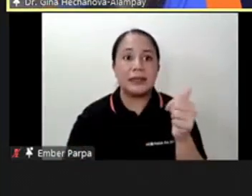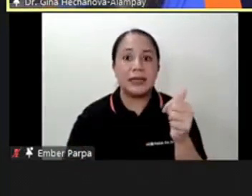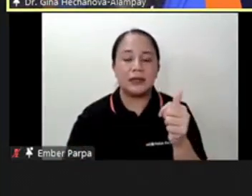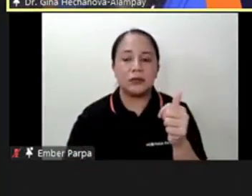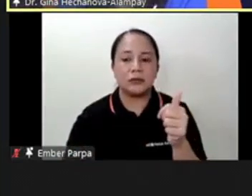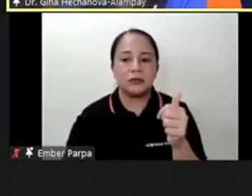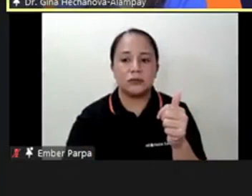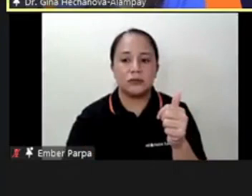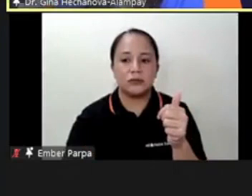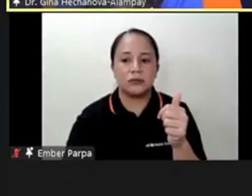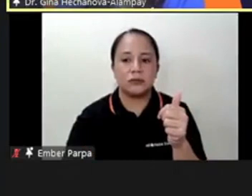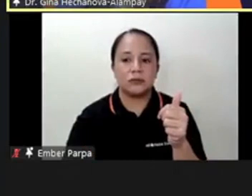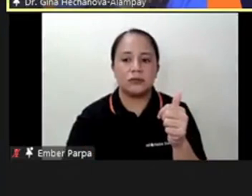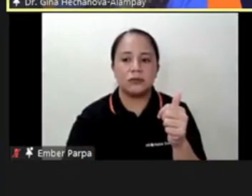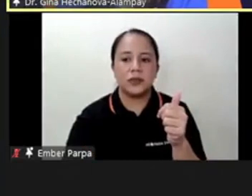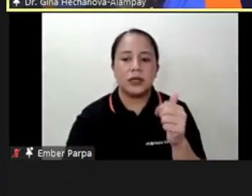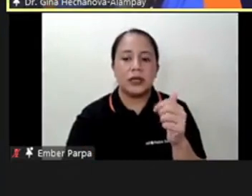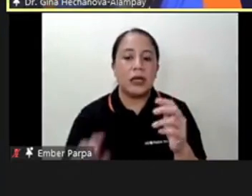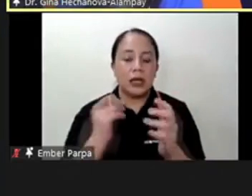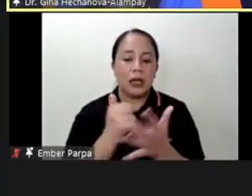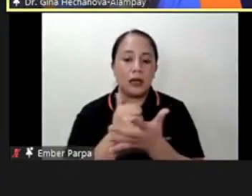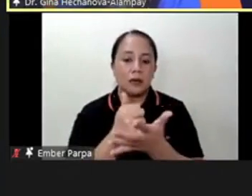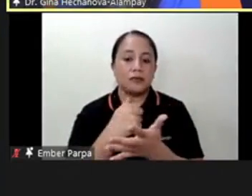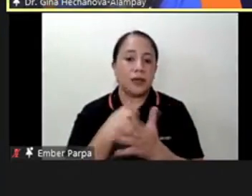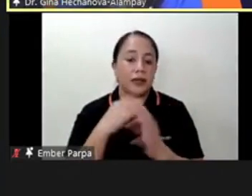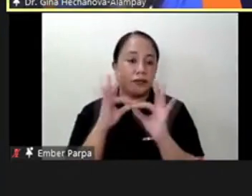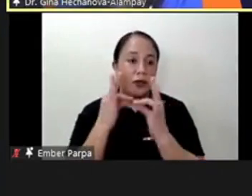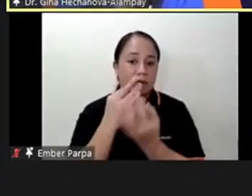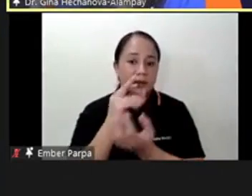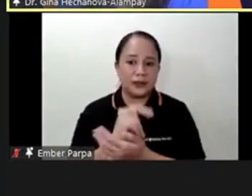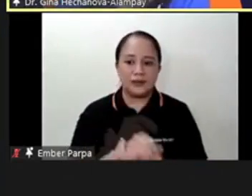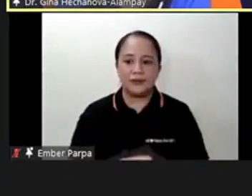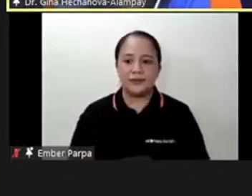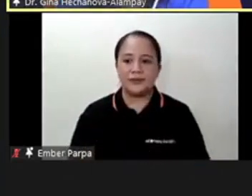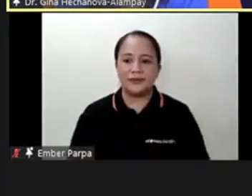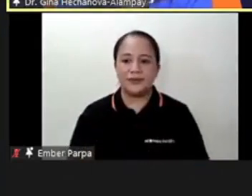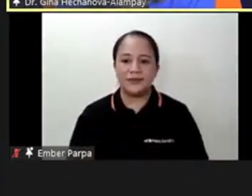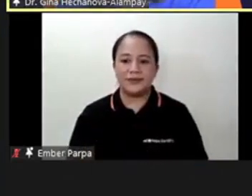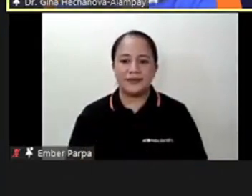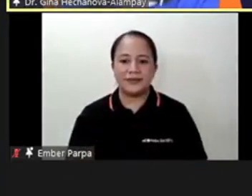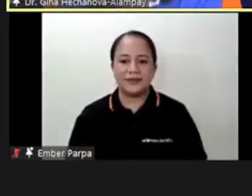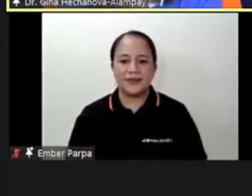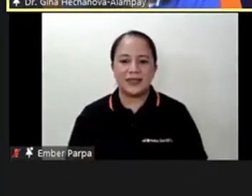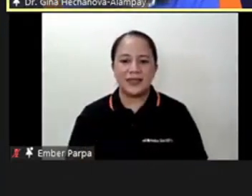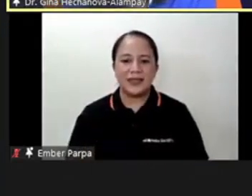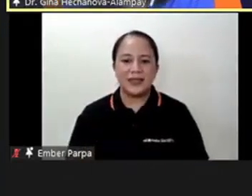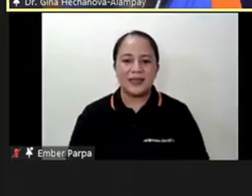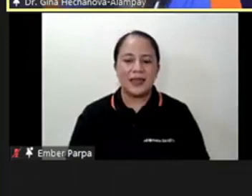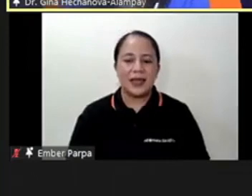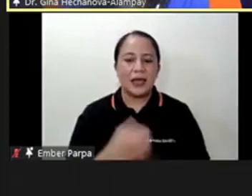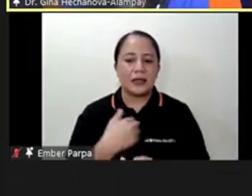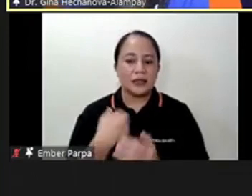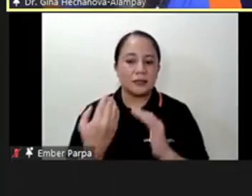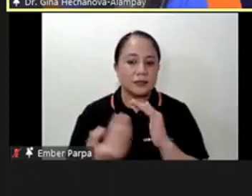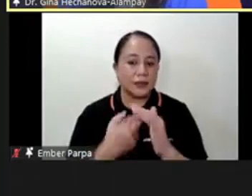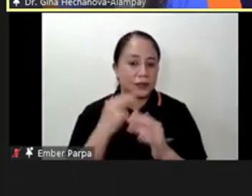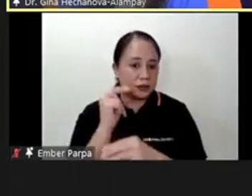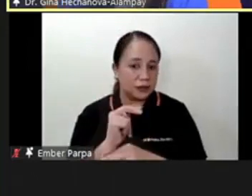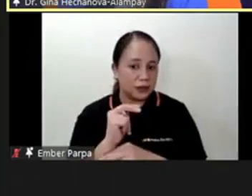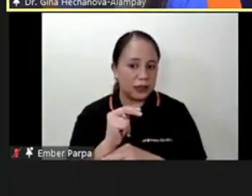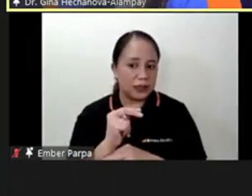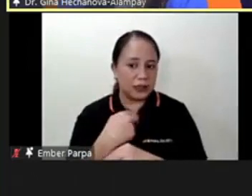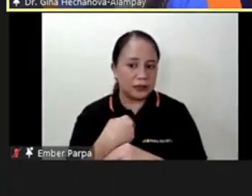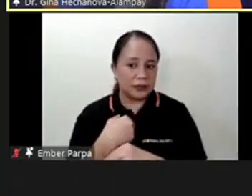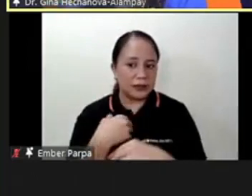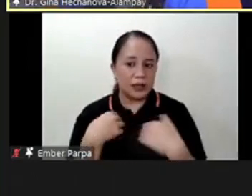in getting the basic needs that my family really needed. And then of course, after you've met basic needs,